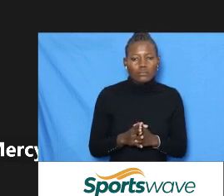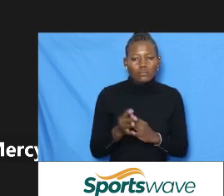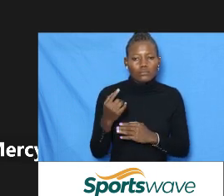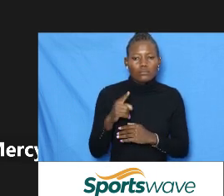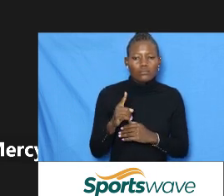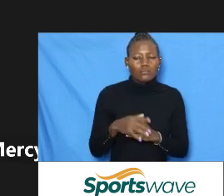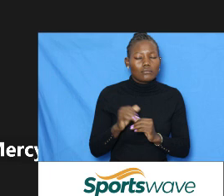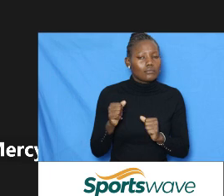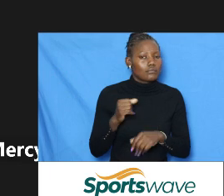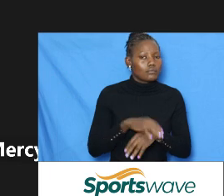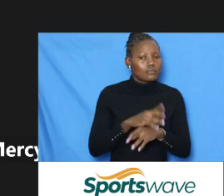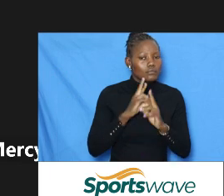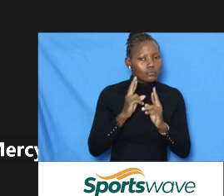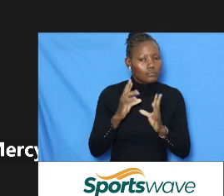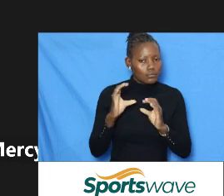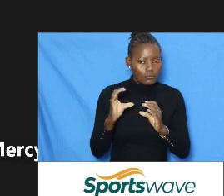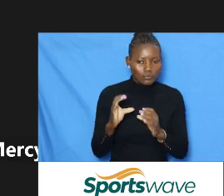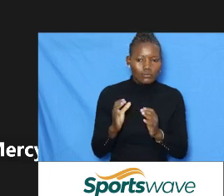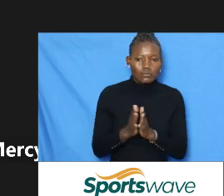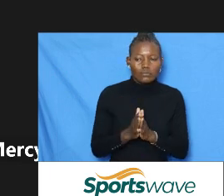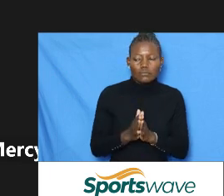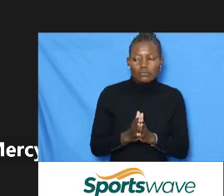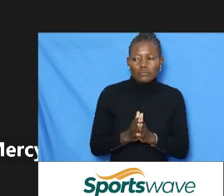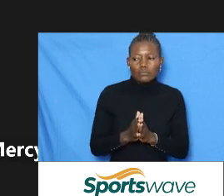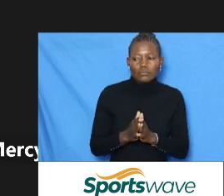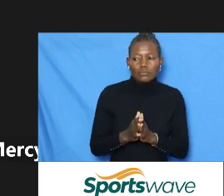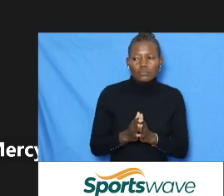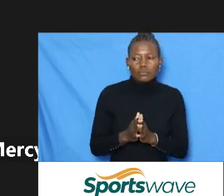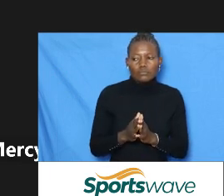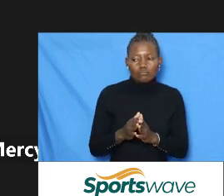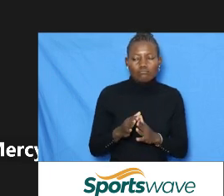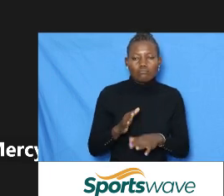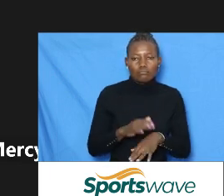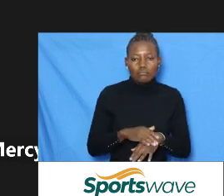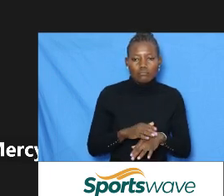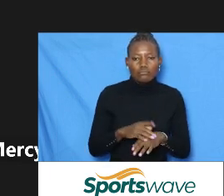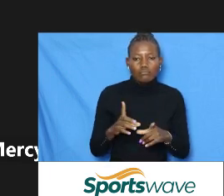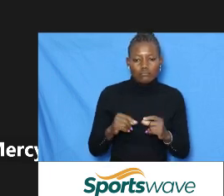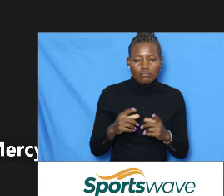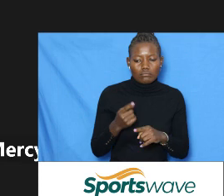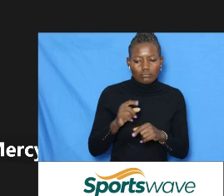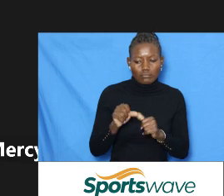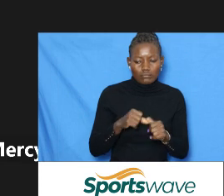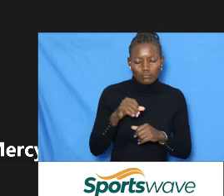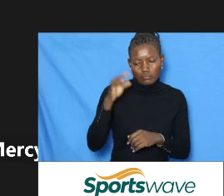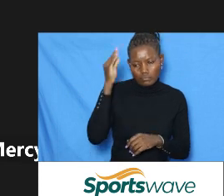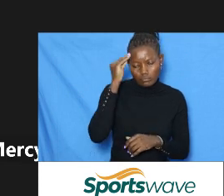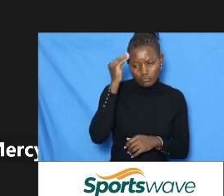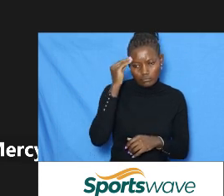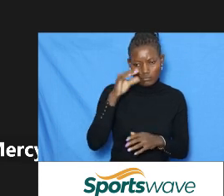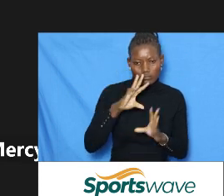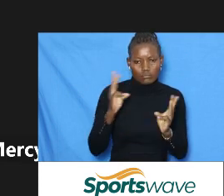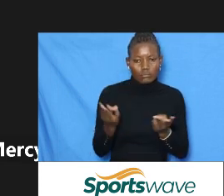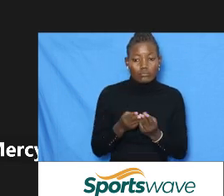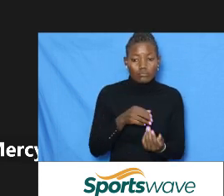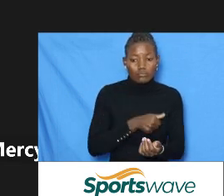to get results, for you to coach them and to get results. So I'll echo your sentiments again. But in terms of education, so World Anti-Doping